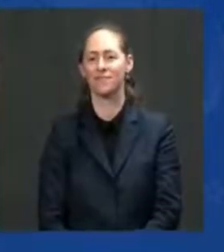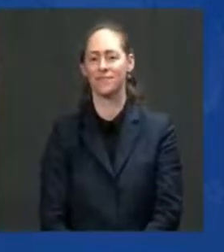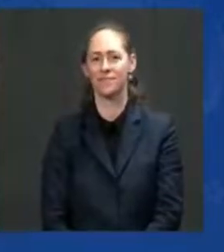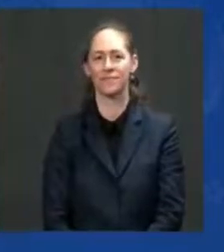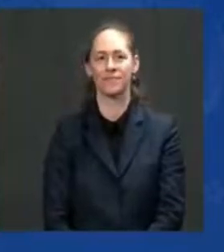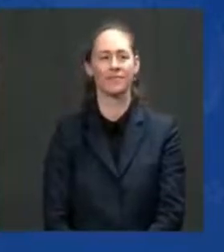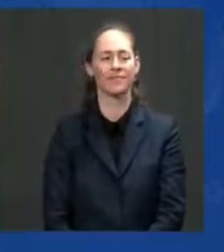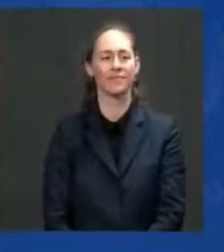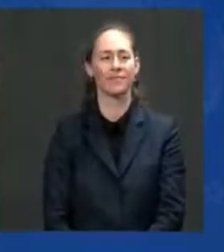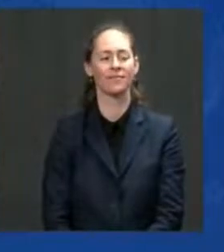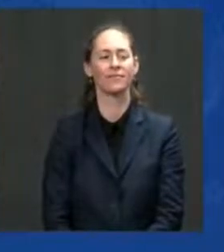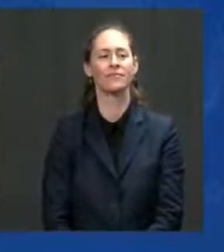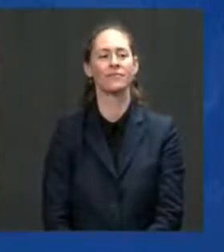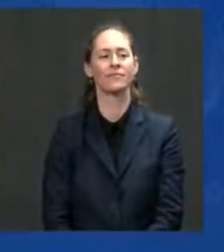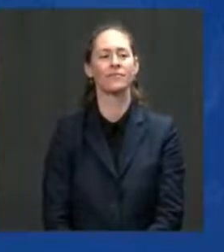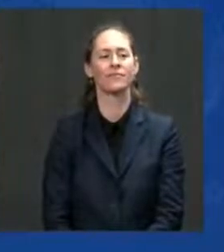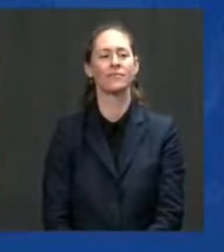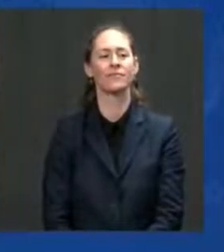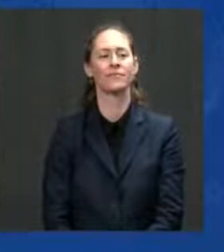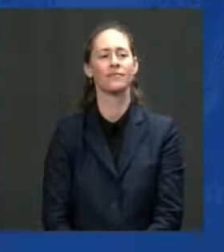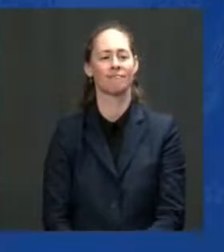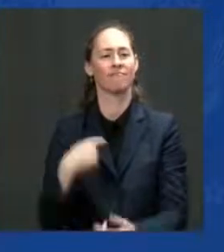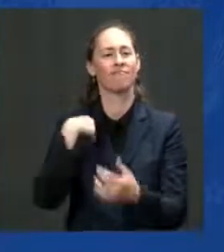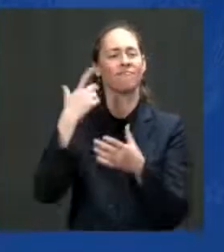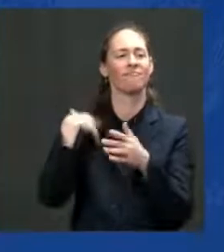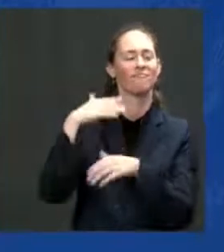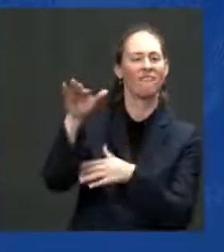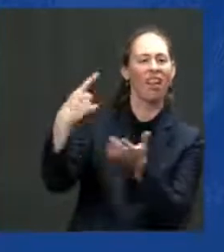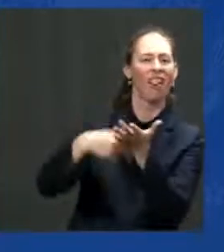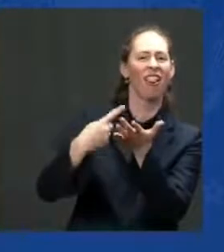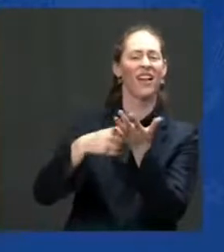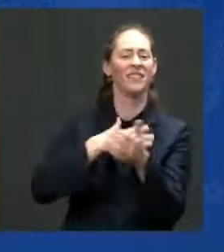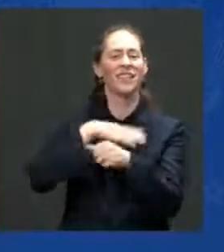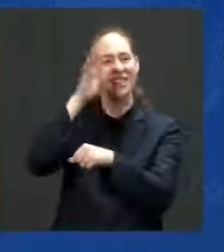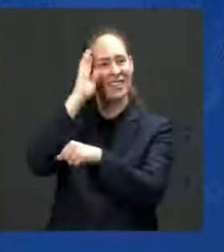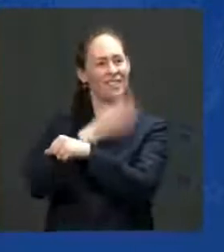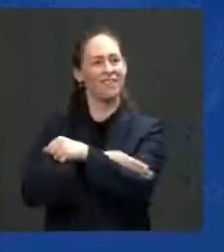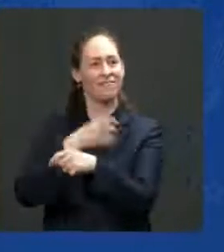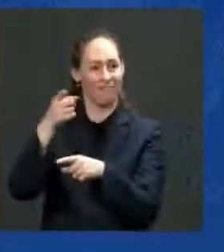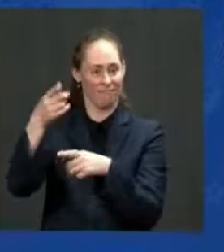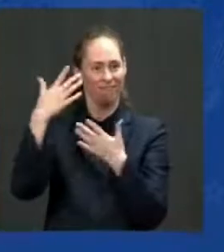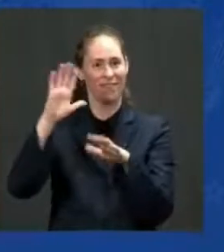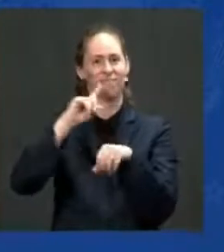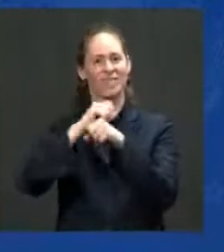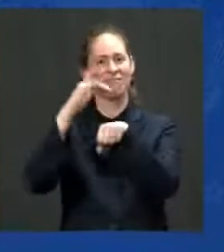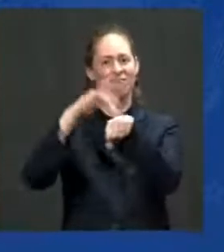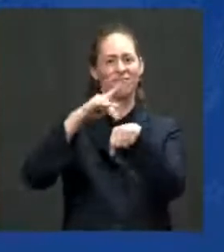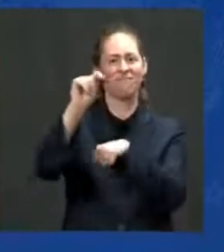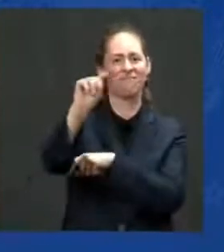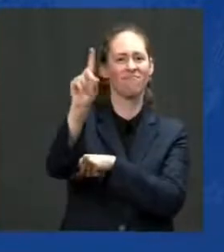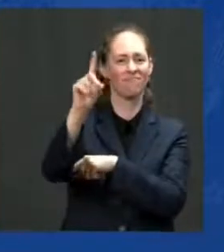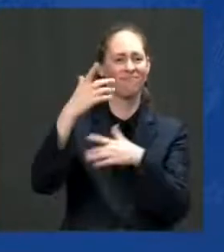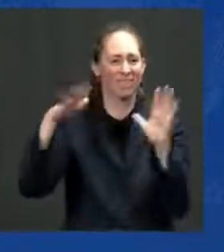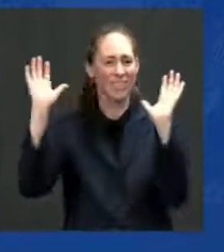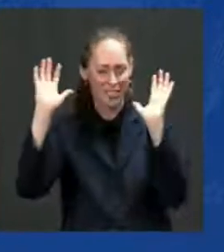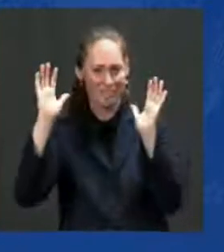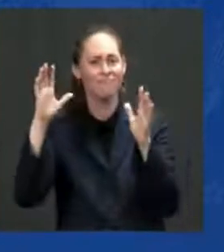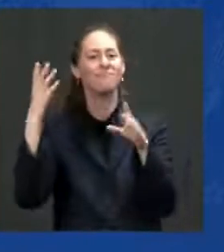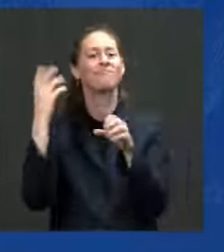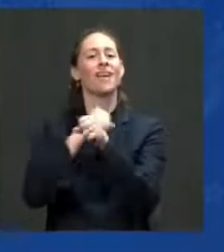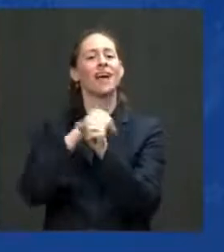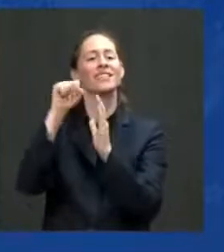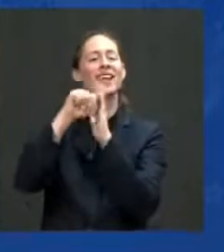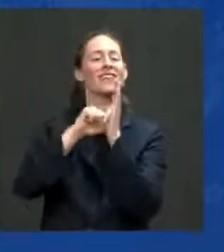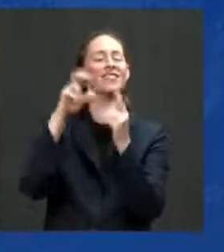And I told him my son scored the scoring touchdown, and Archmere won the state championship that year. But anyway, we don't count